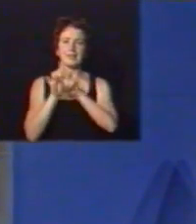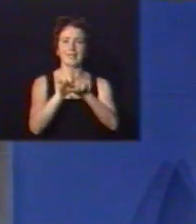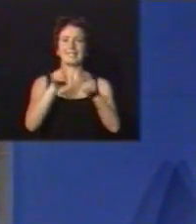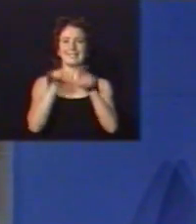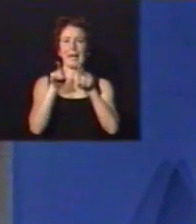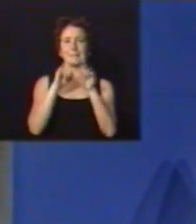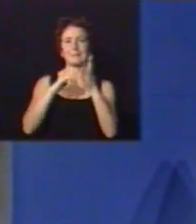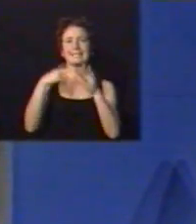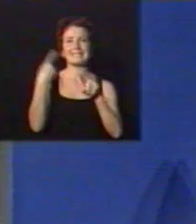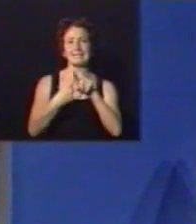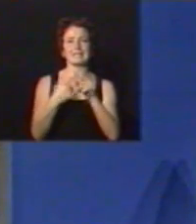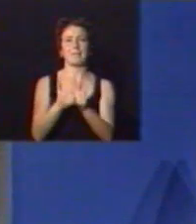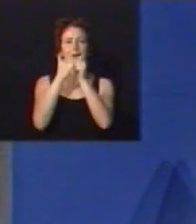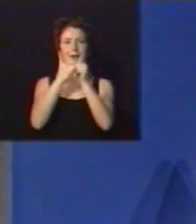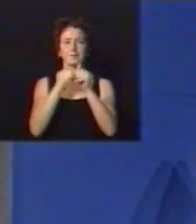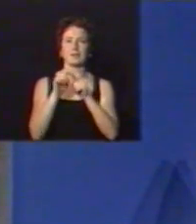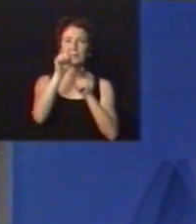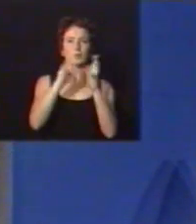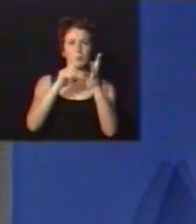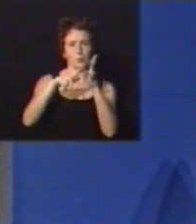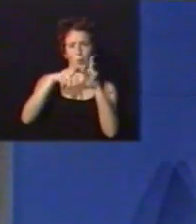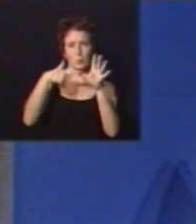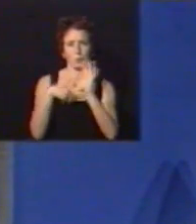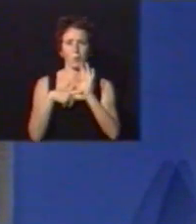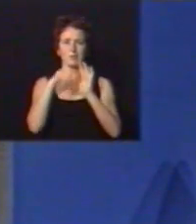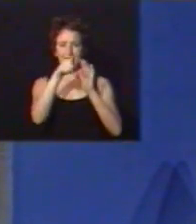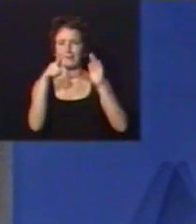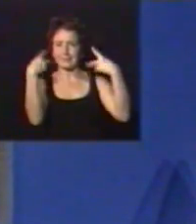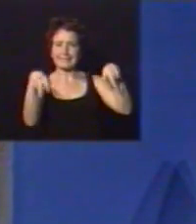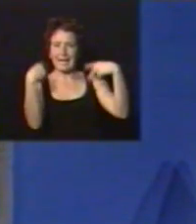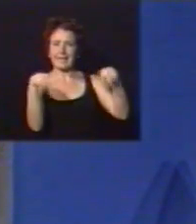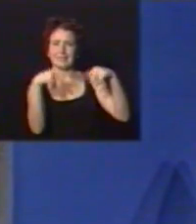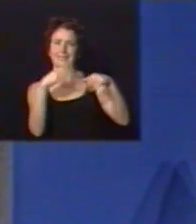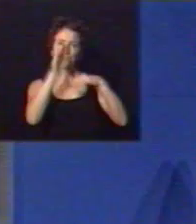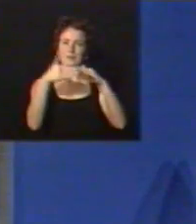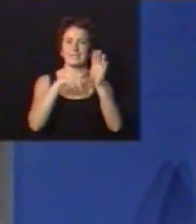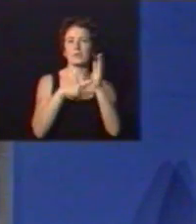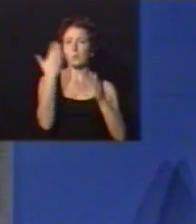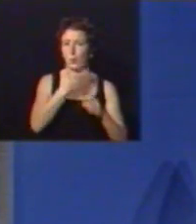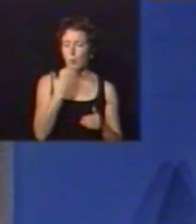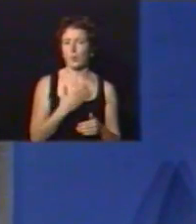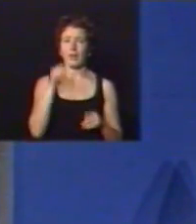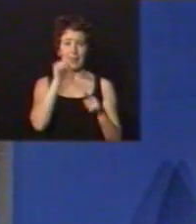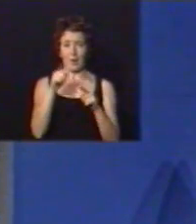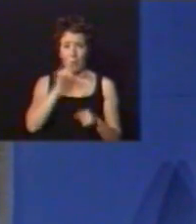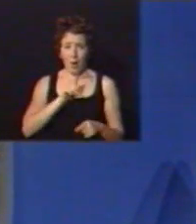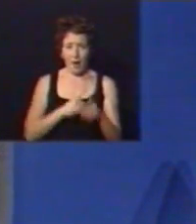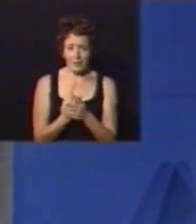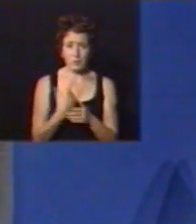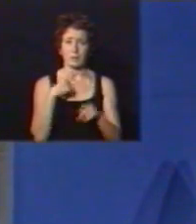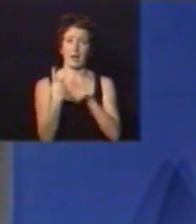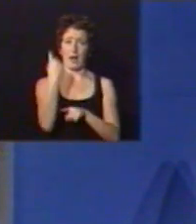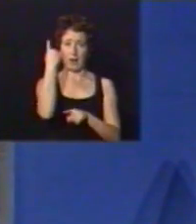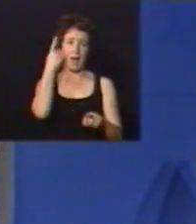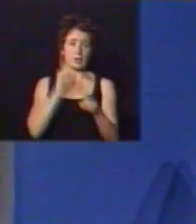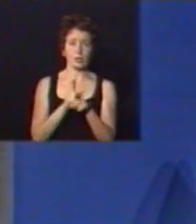social. A source close to the school has speculated that the new ruling may have been due to an incident last year in which a male